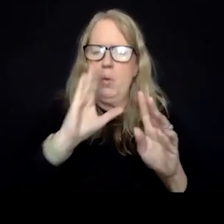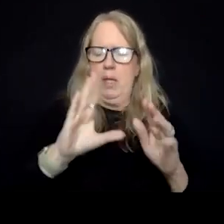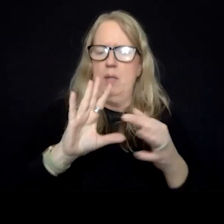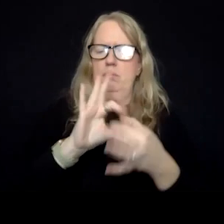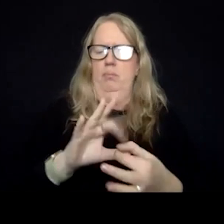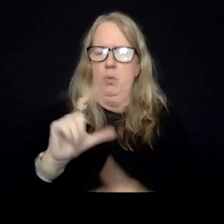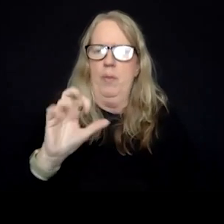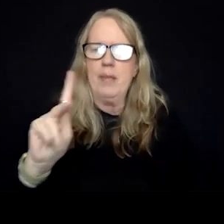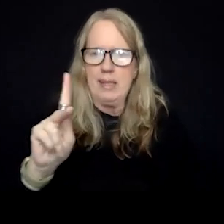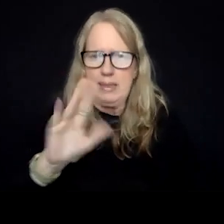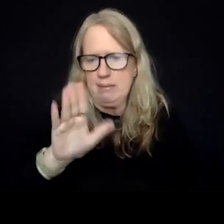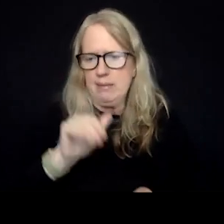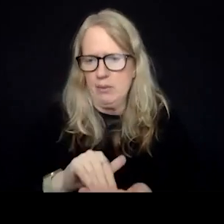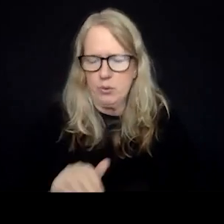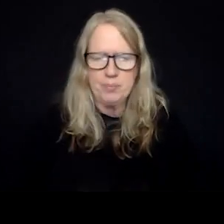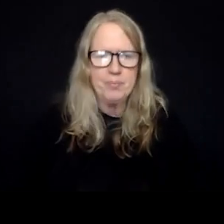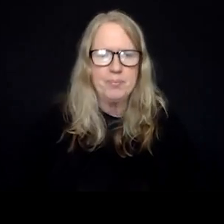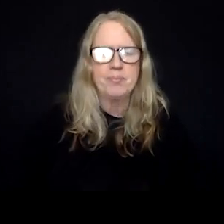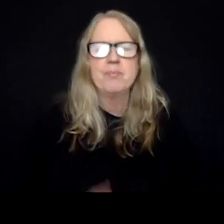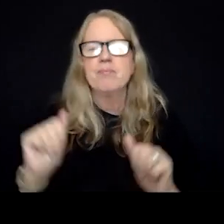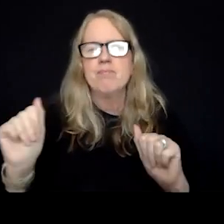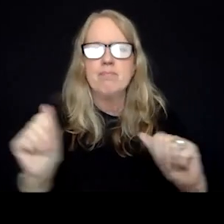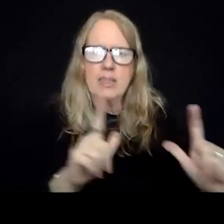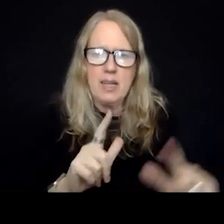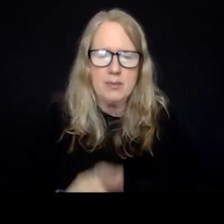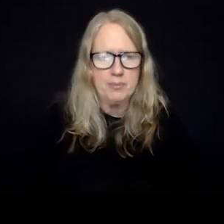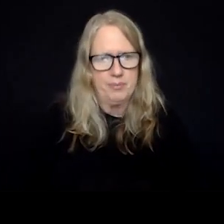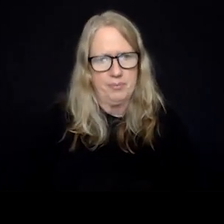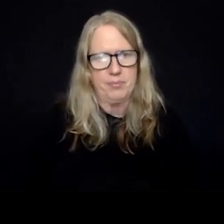Center. Next slide, please.